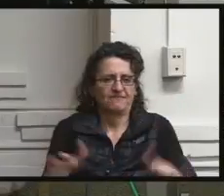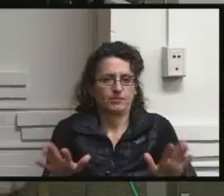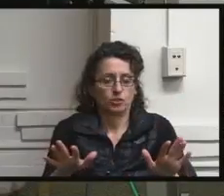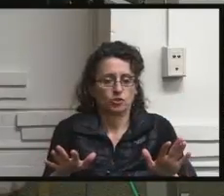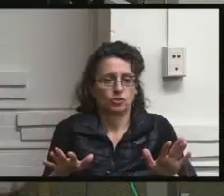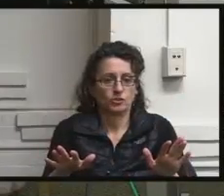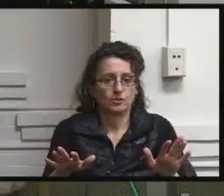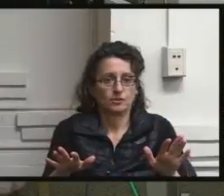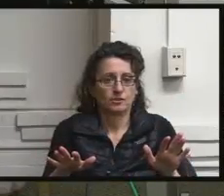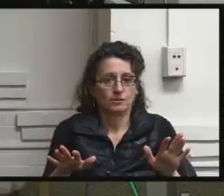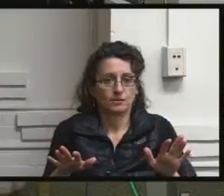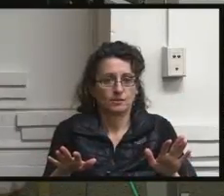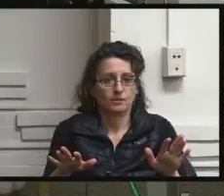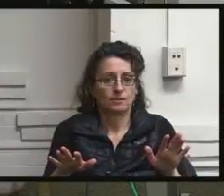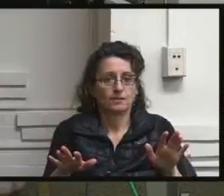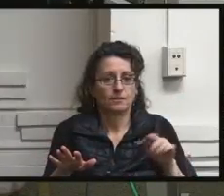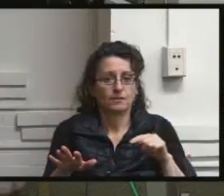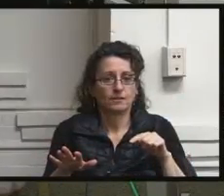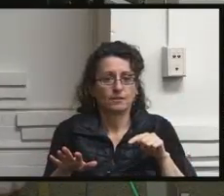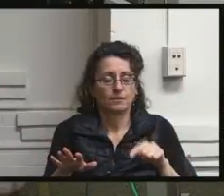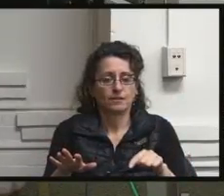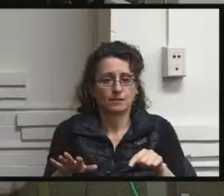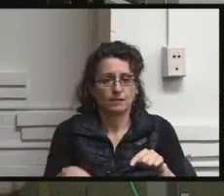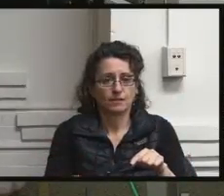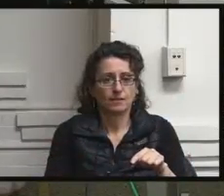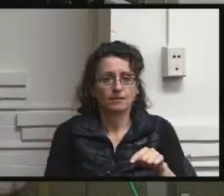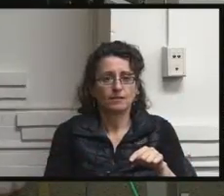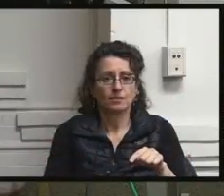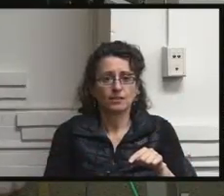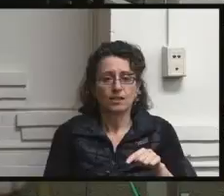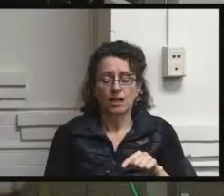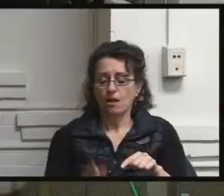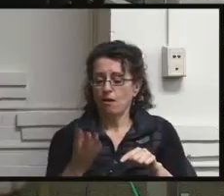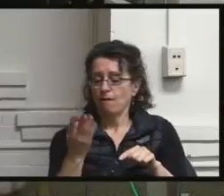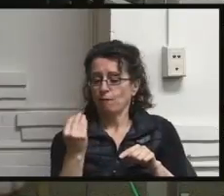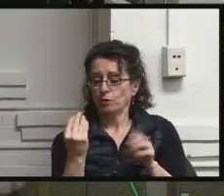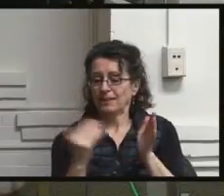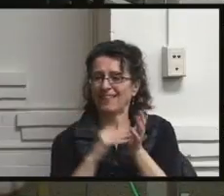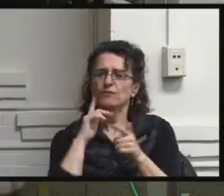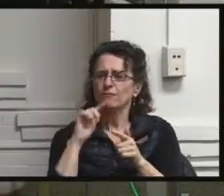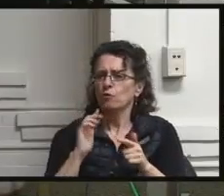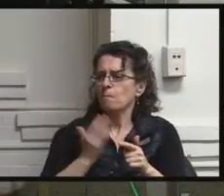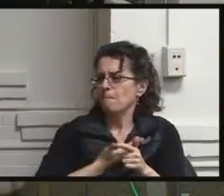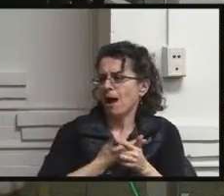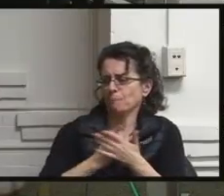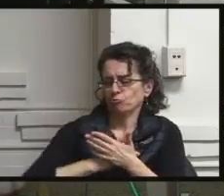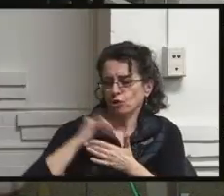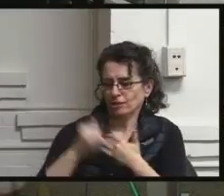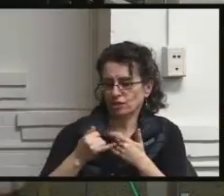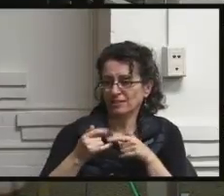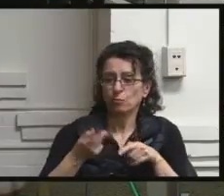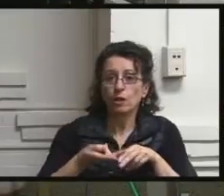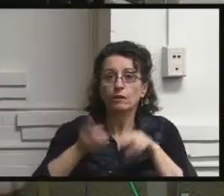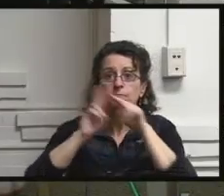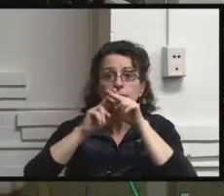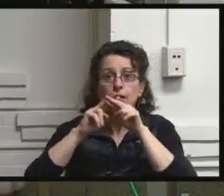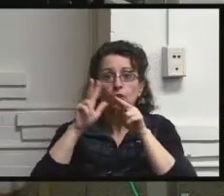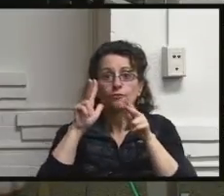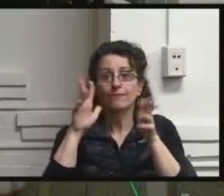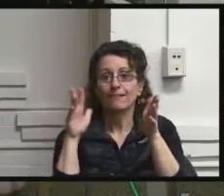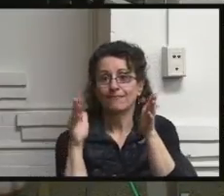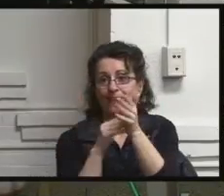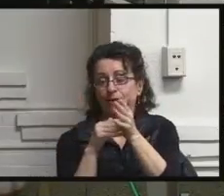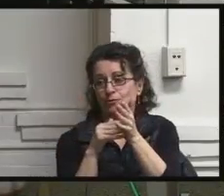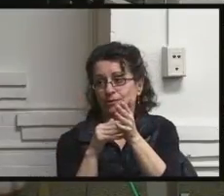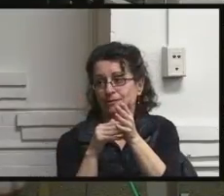from $14,000 to about $35,000 a year because they priced it out to say, okay, what's it going to